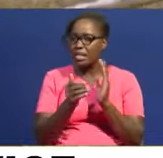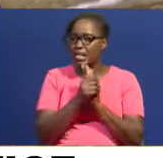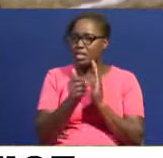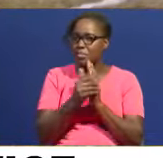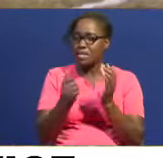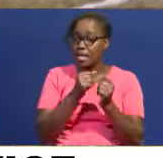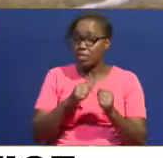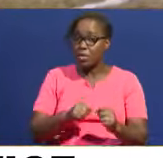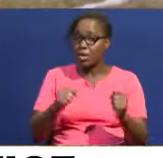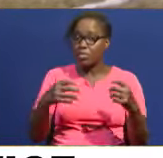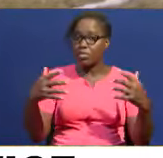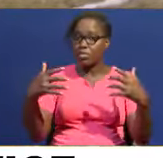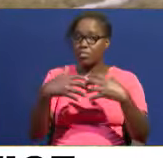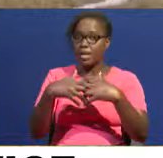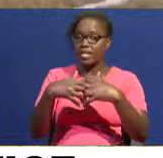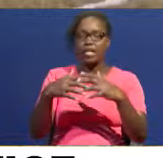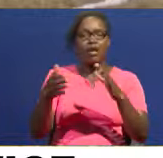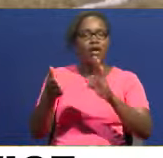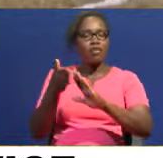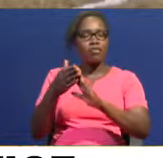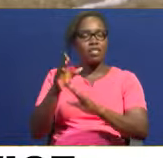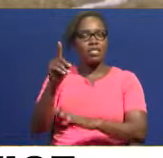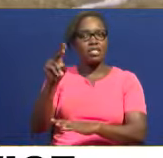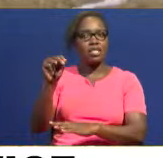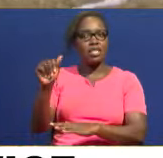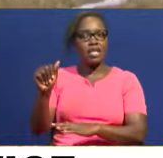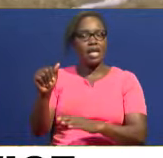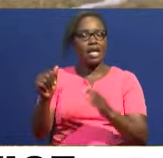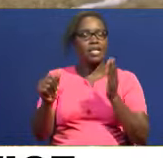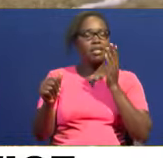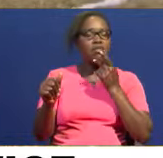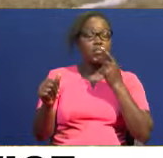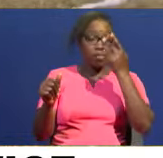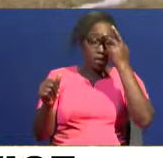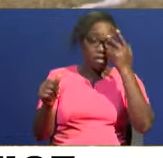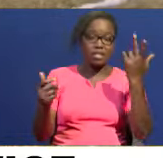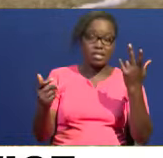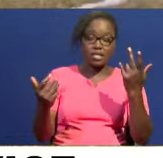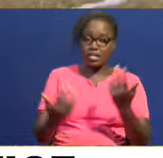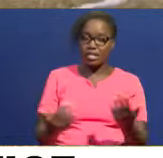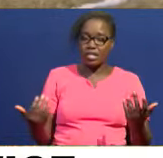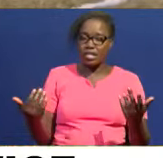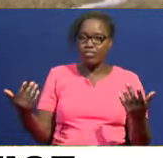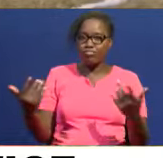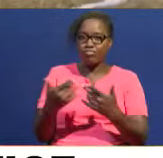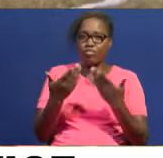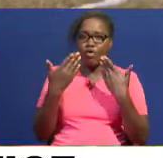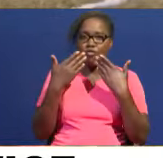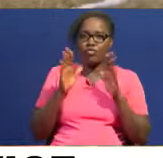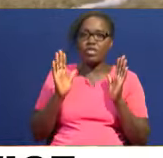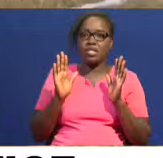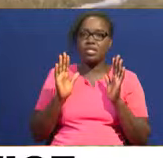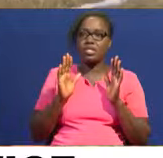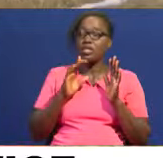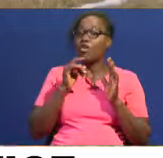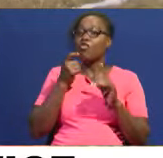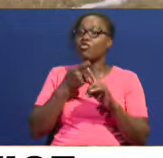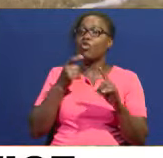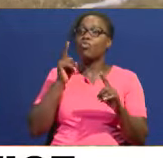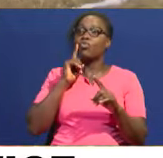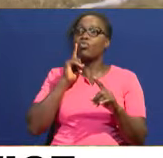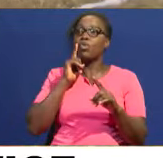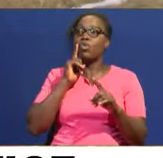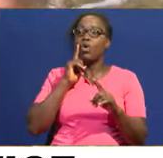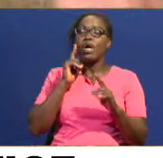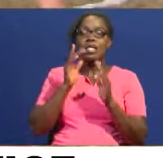really able to match the DNA of children and their parents within 2 weeks, and that process has already completed. So from tomorrow, the